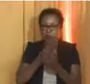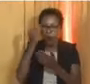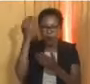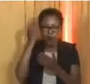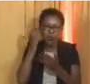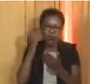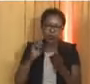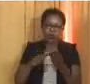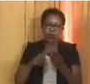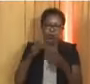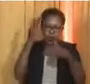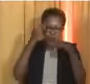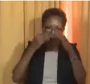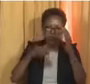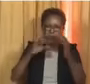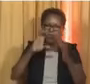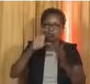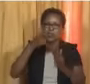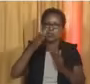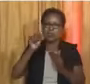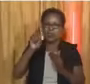Professor Charles Manga Foband,